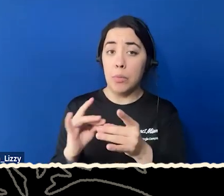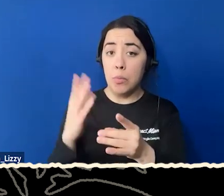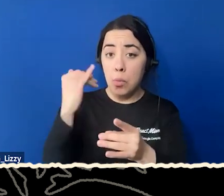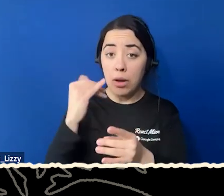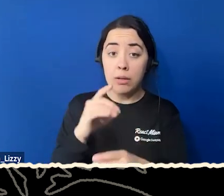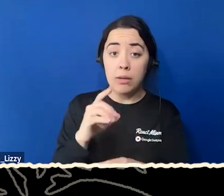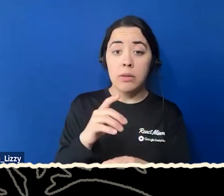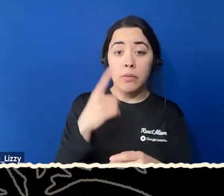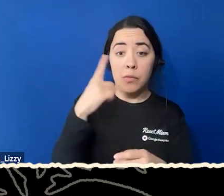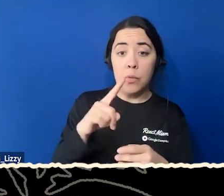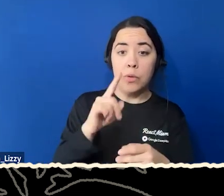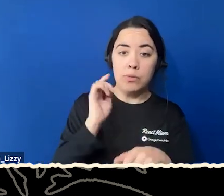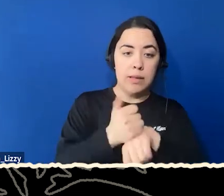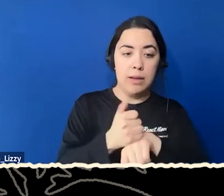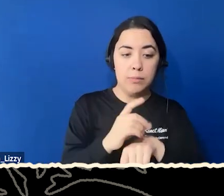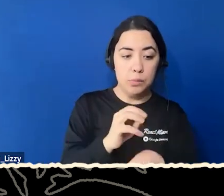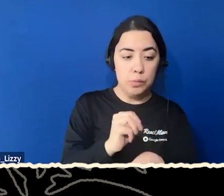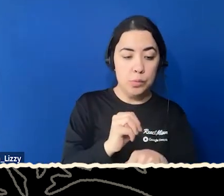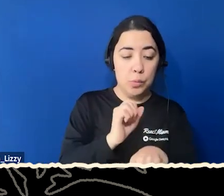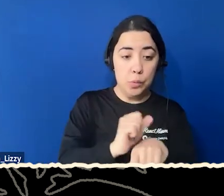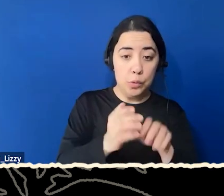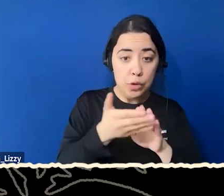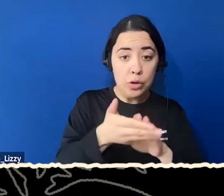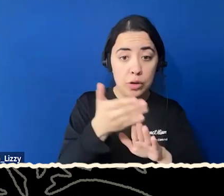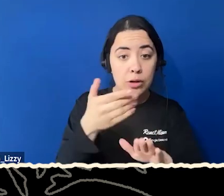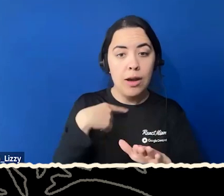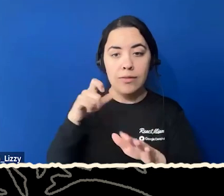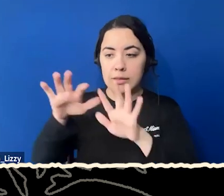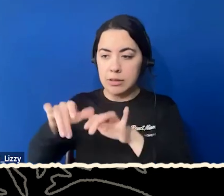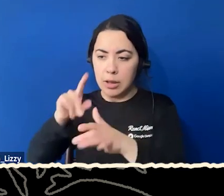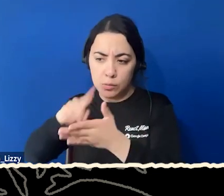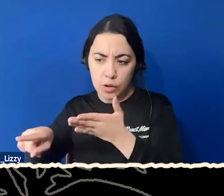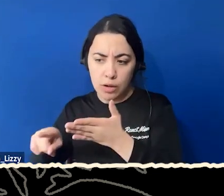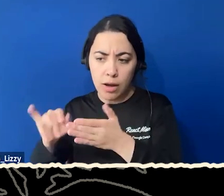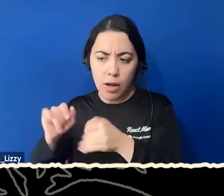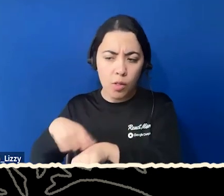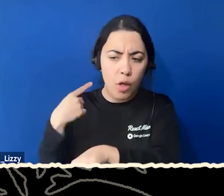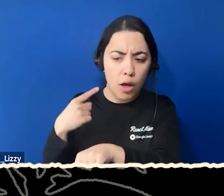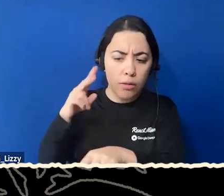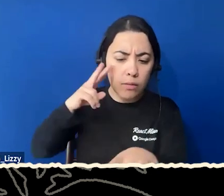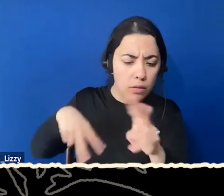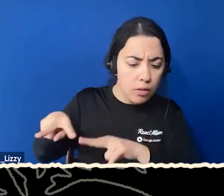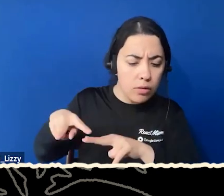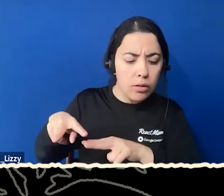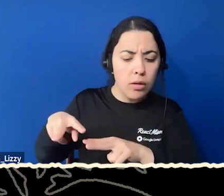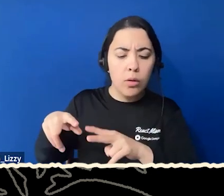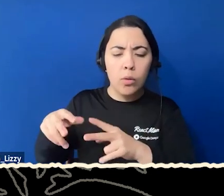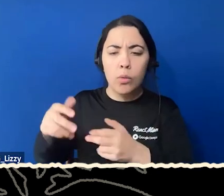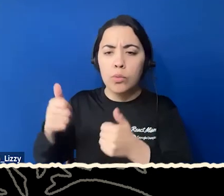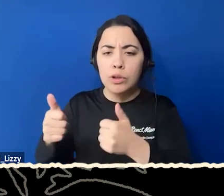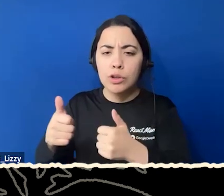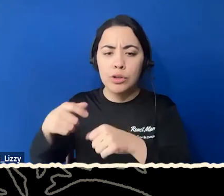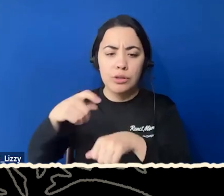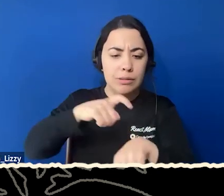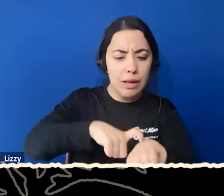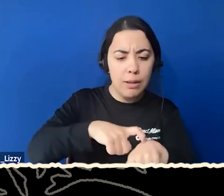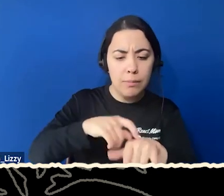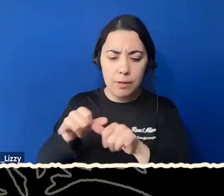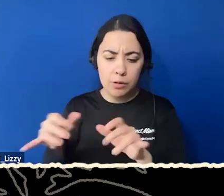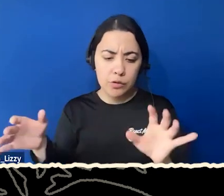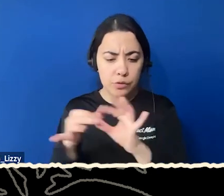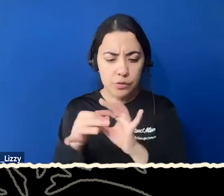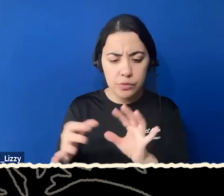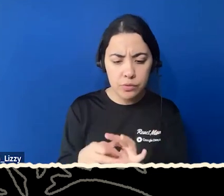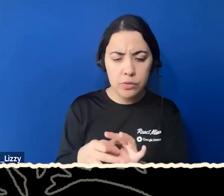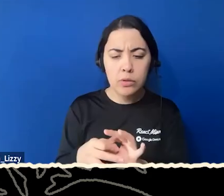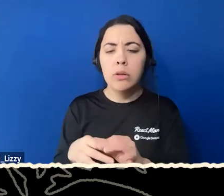learn about exactly how much time the type checker takes to do its work. Even just figuring out what metrics correlated to time took a lot of effort because I